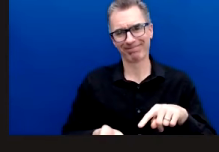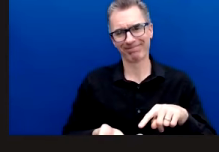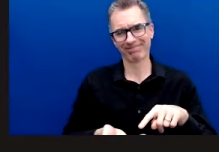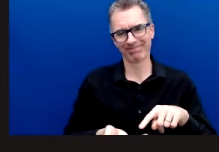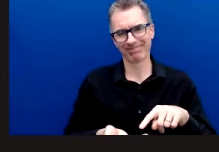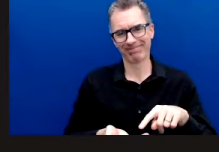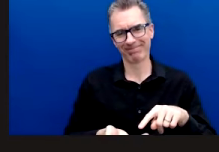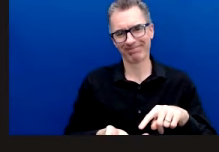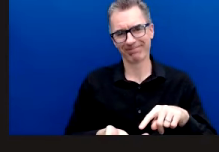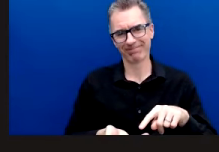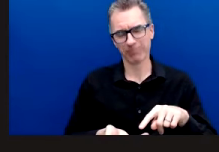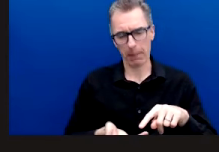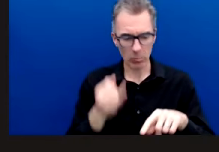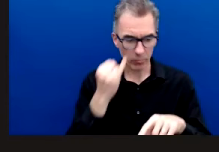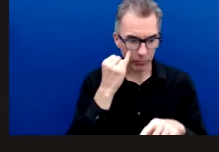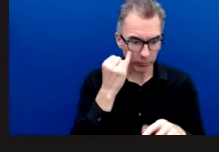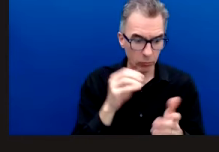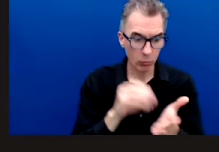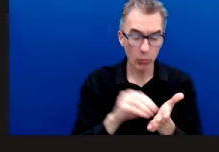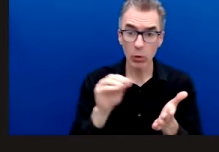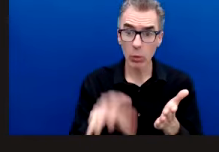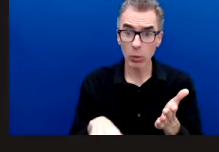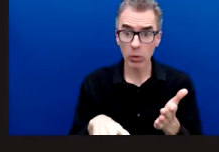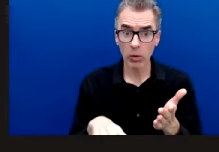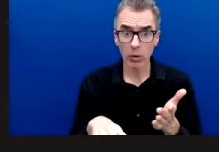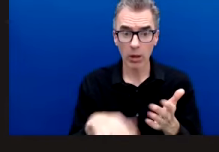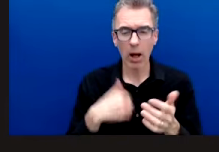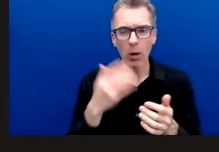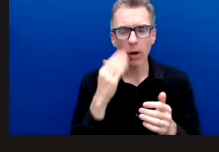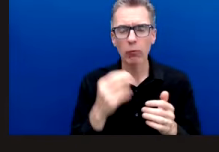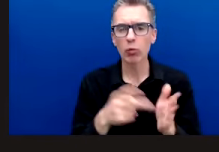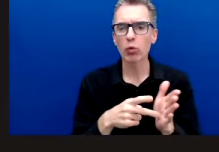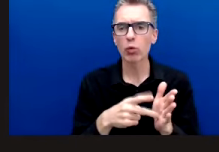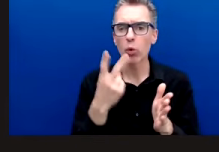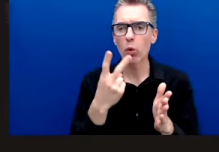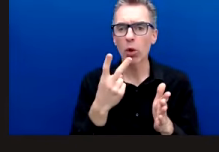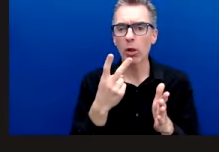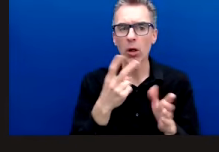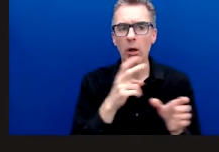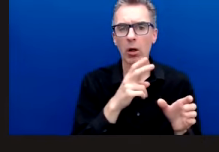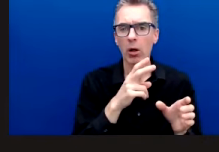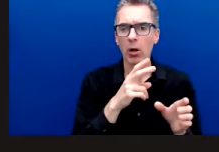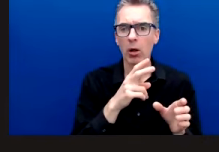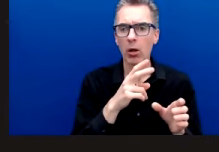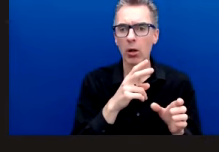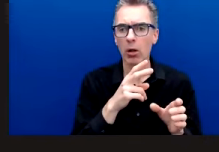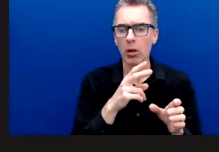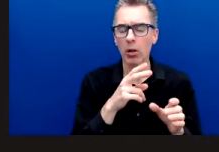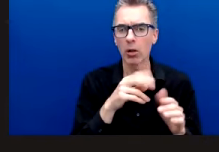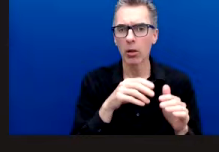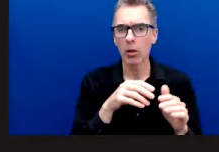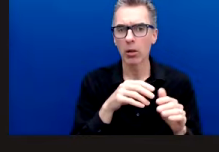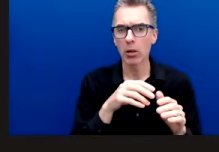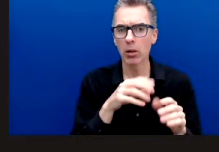if the student is, because I know we have like dual enrollment students, right? High school enrichment students. If the student is under